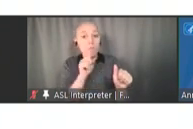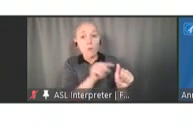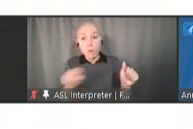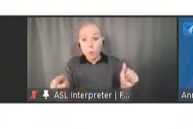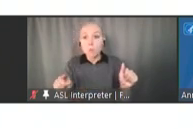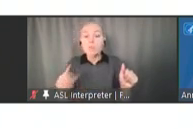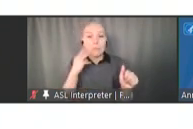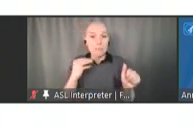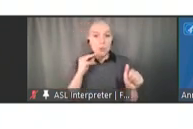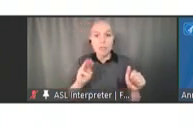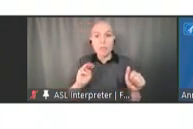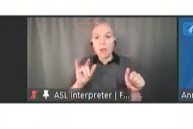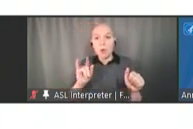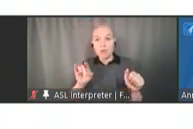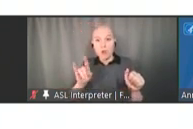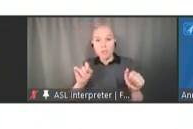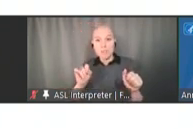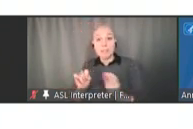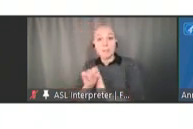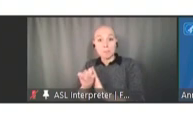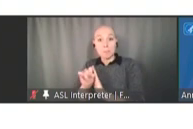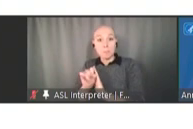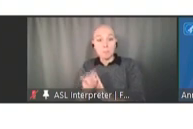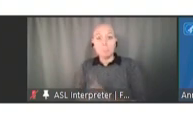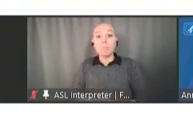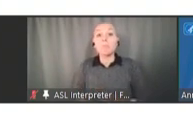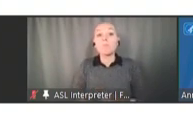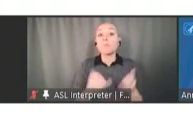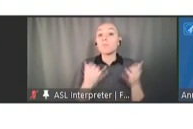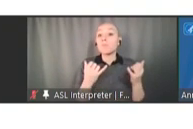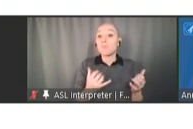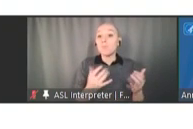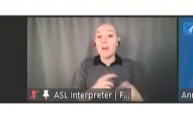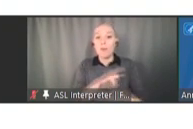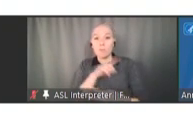So now I'll review data from VSAFE. Next slide.